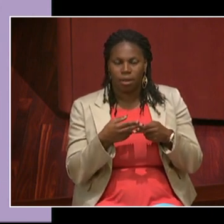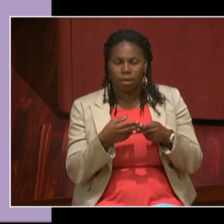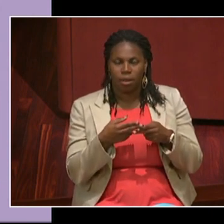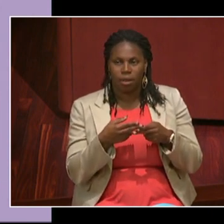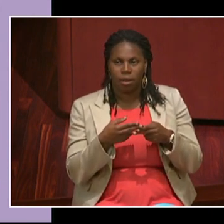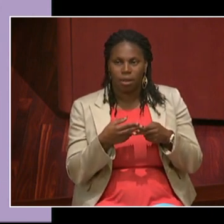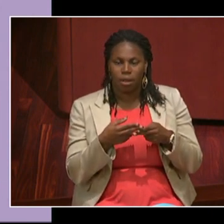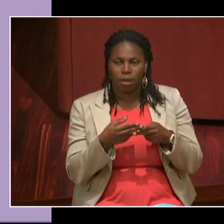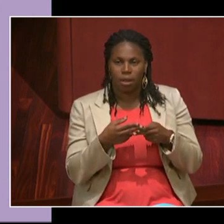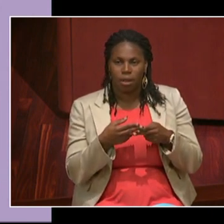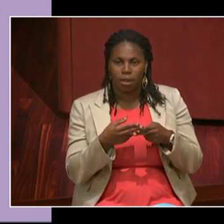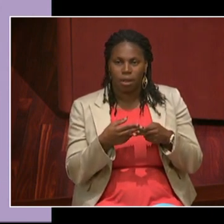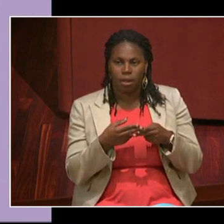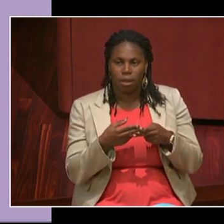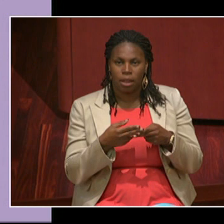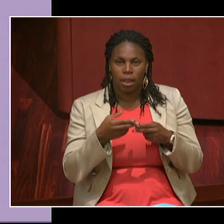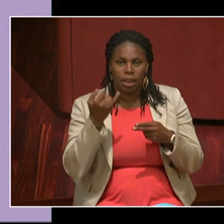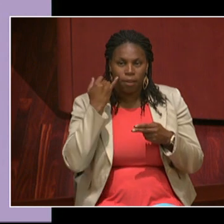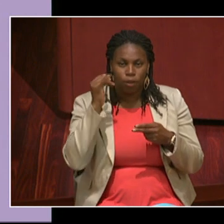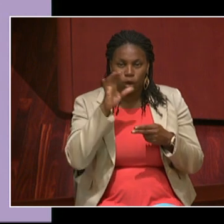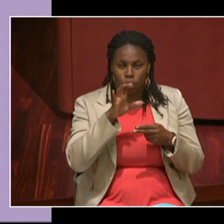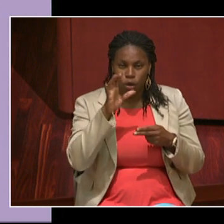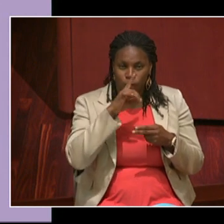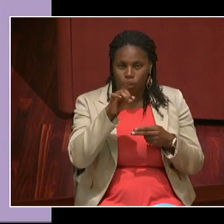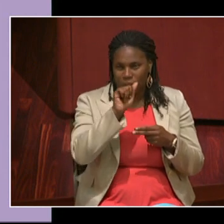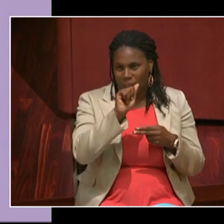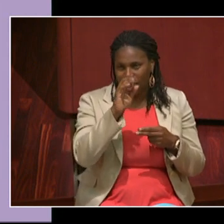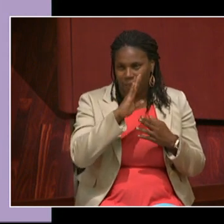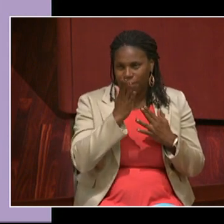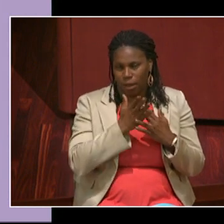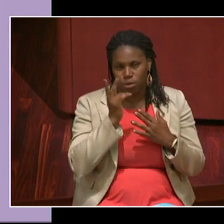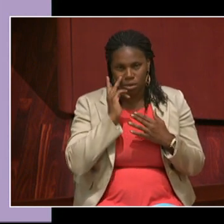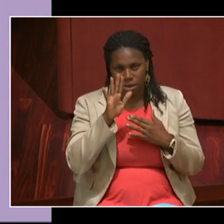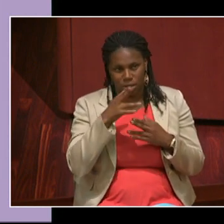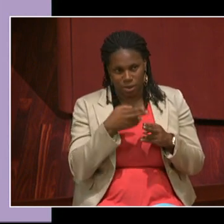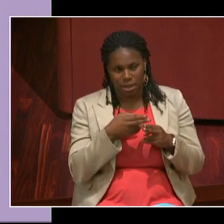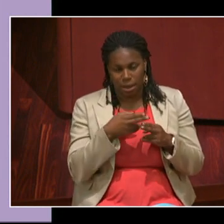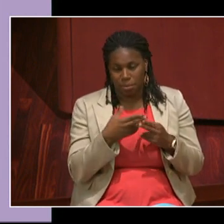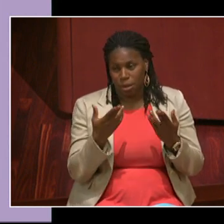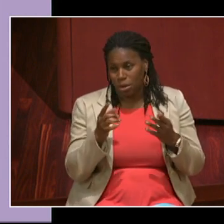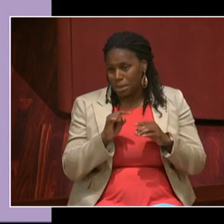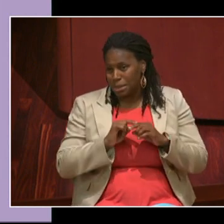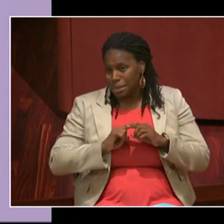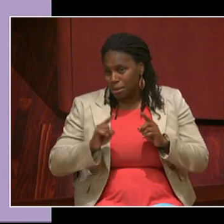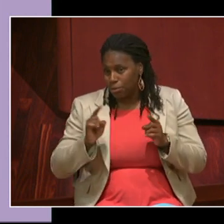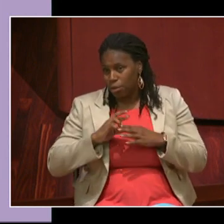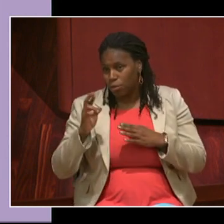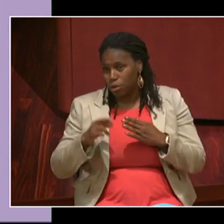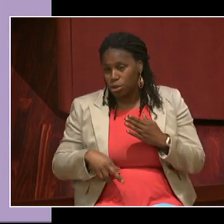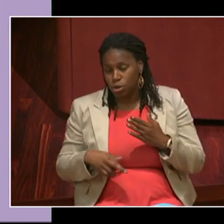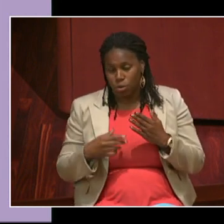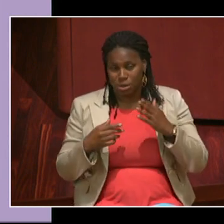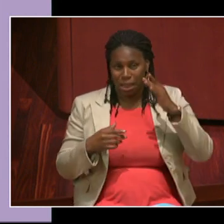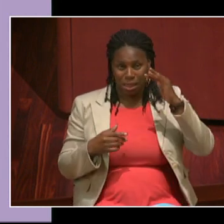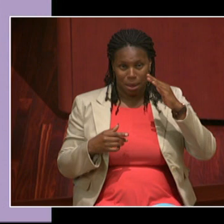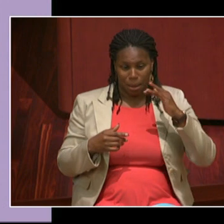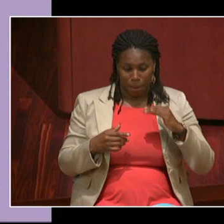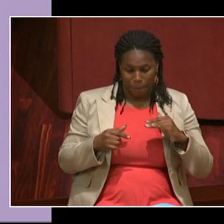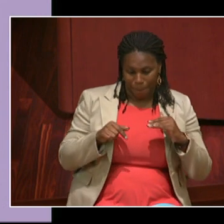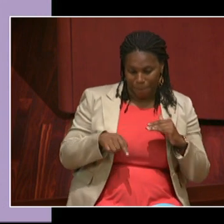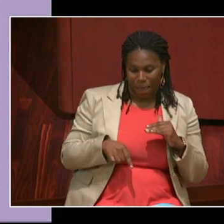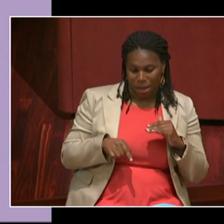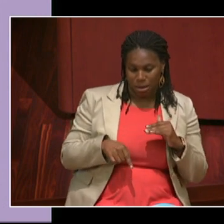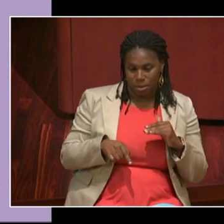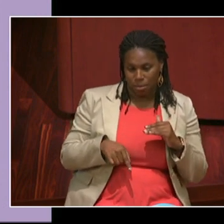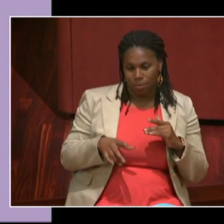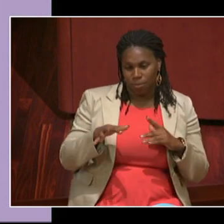be looking for if you're looking for an A file. But you'll note there are quite a few other kinds of results that are populating here. Toward the bottom of the page, you see there's